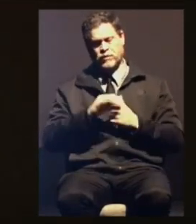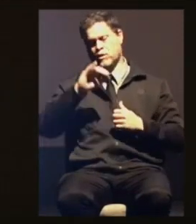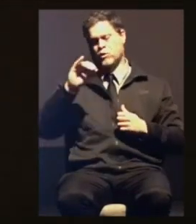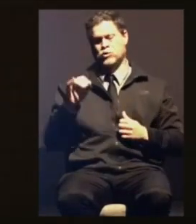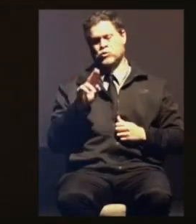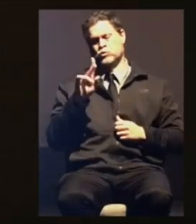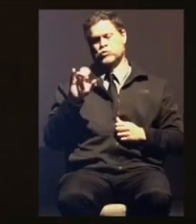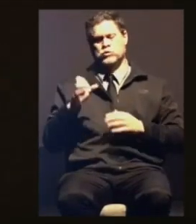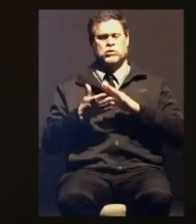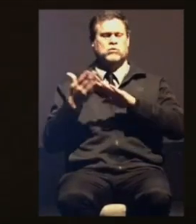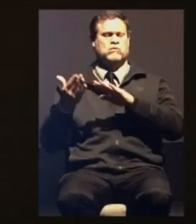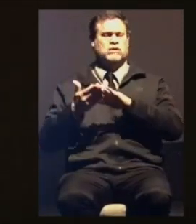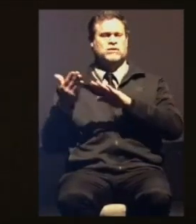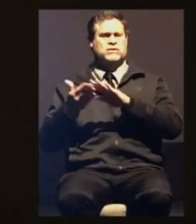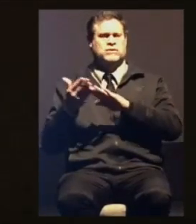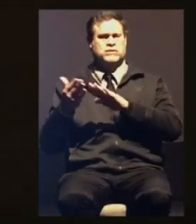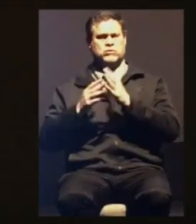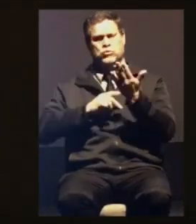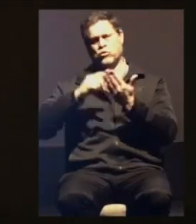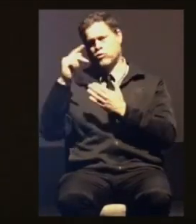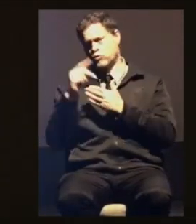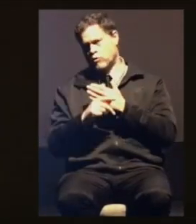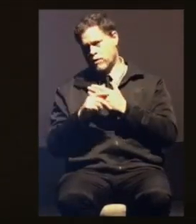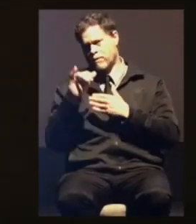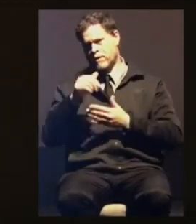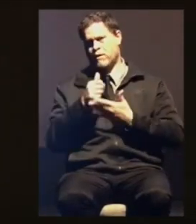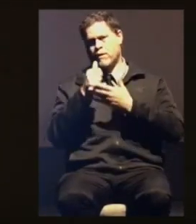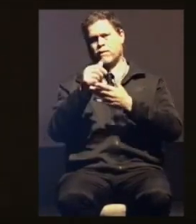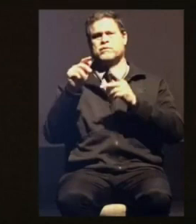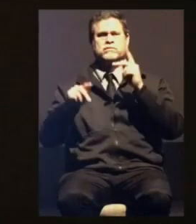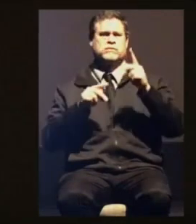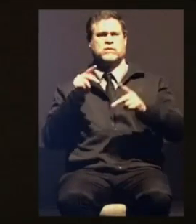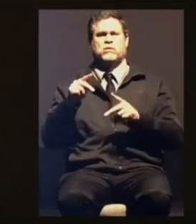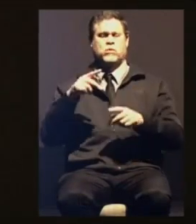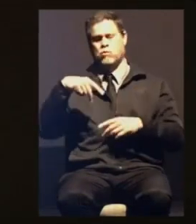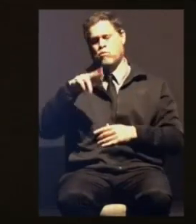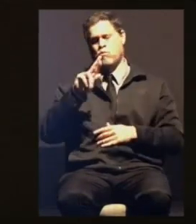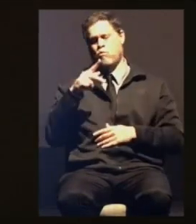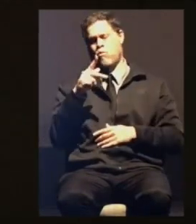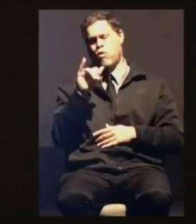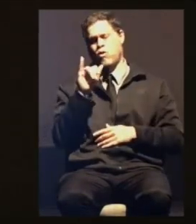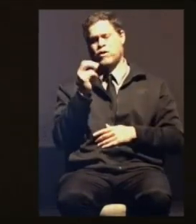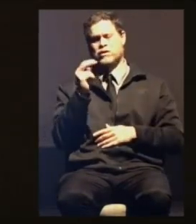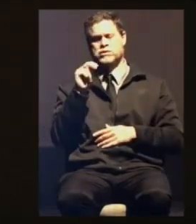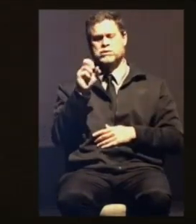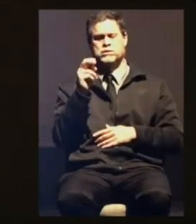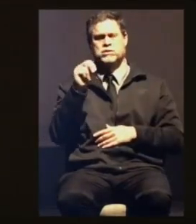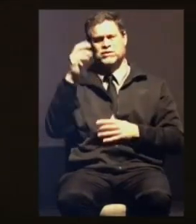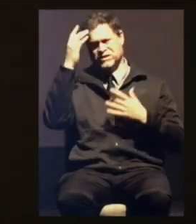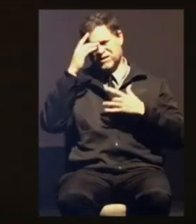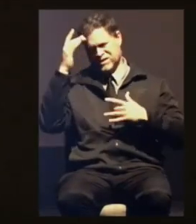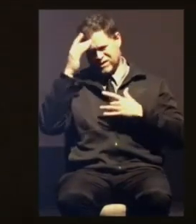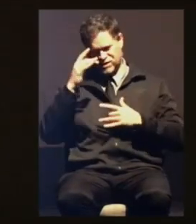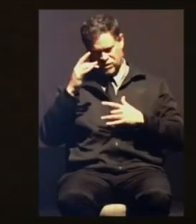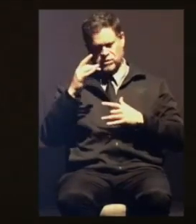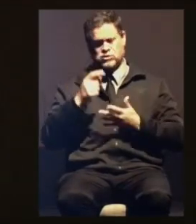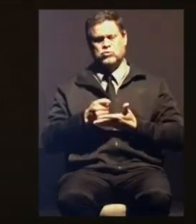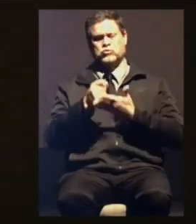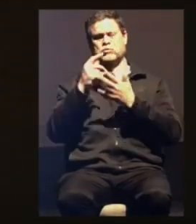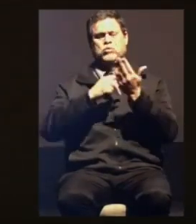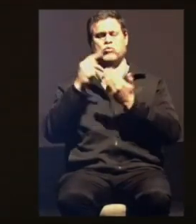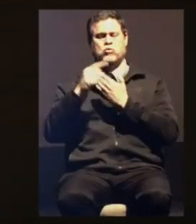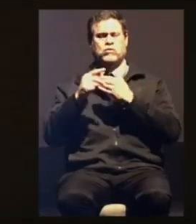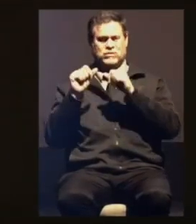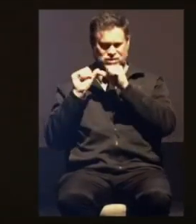for example, runs a program that helps people with Parkinson's disease. So it's a Parkinson's disease treatment program at Plymouth